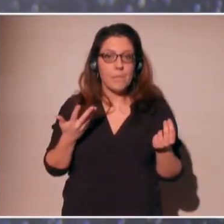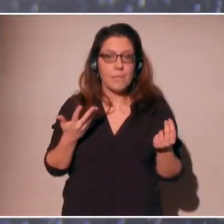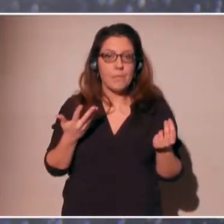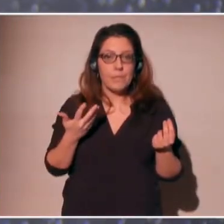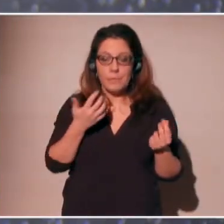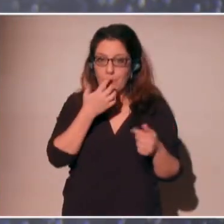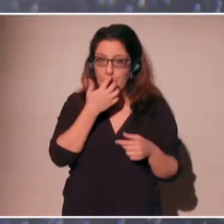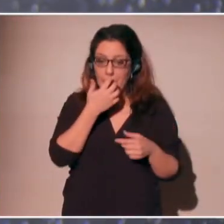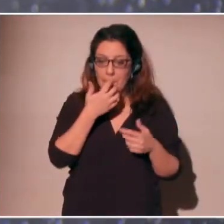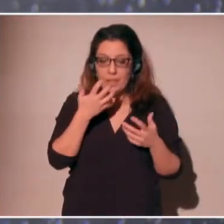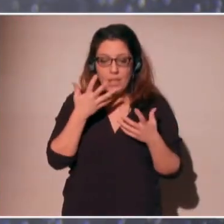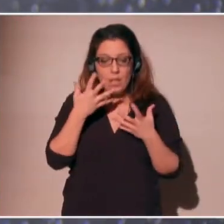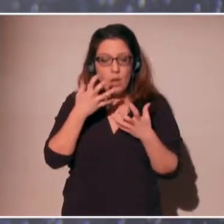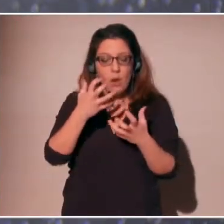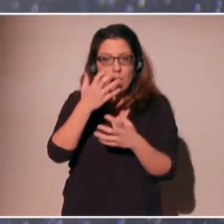in which